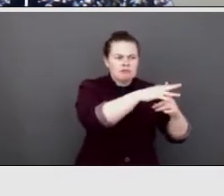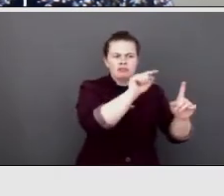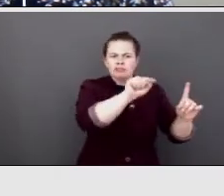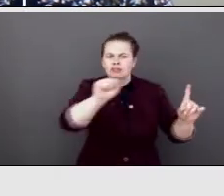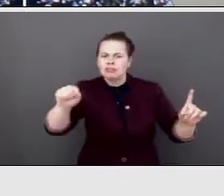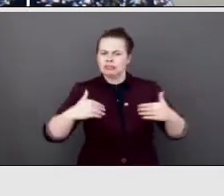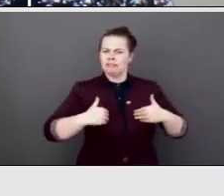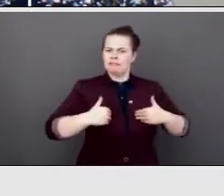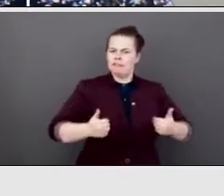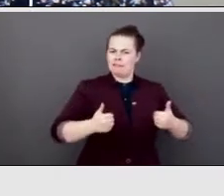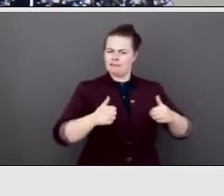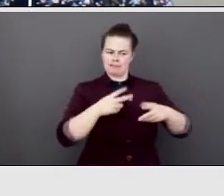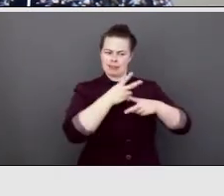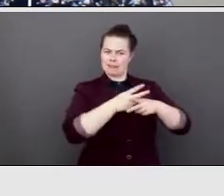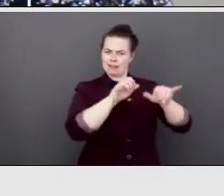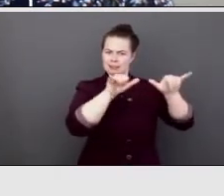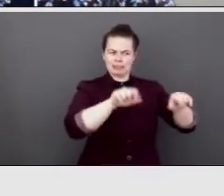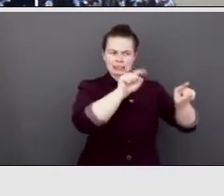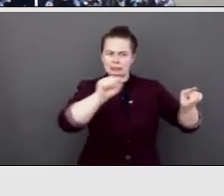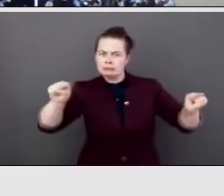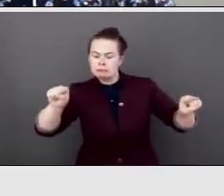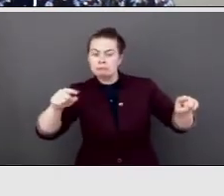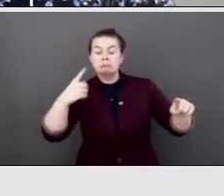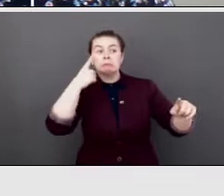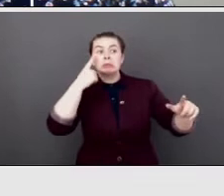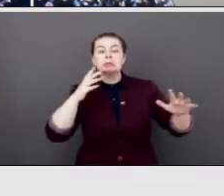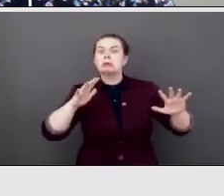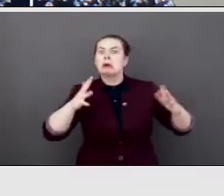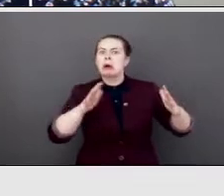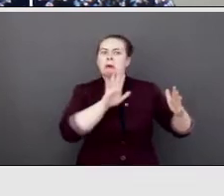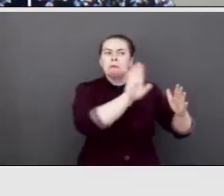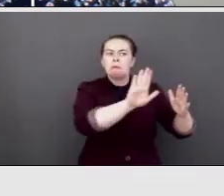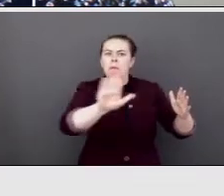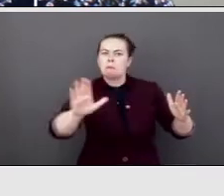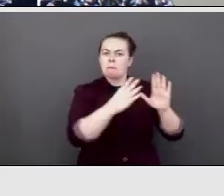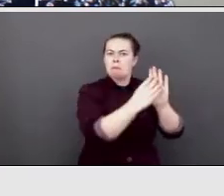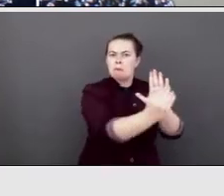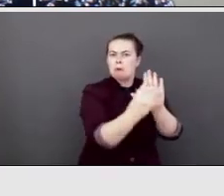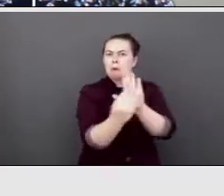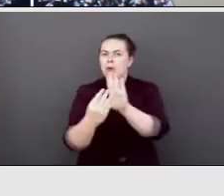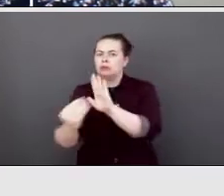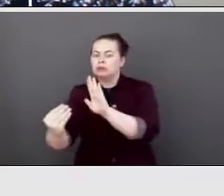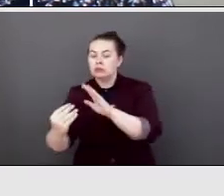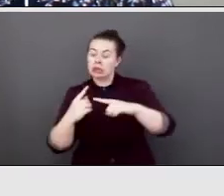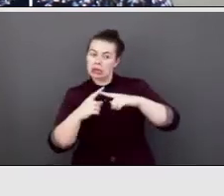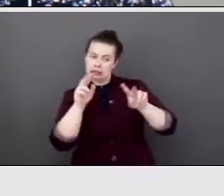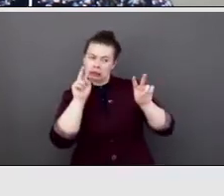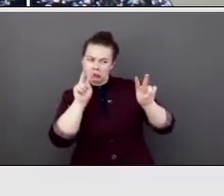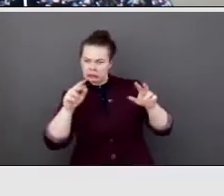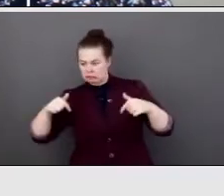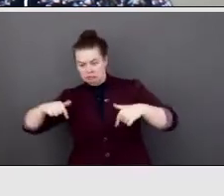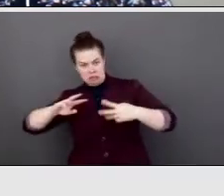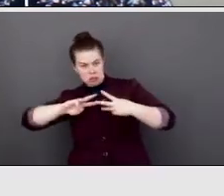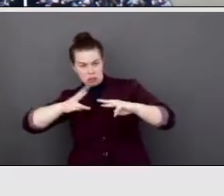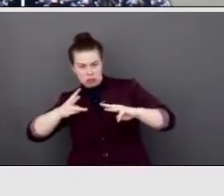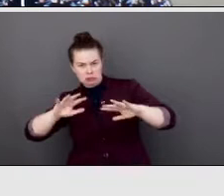the organizational ecosystem of healthcare provision. It allows us to survey the range of organizational models and to see